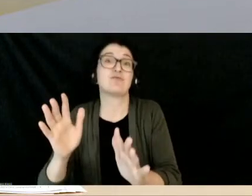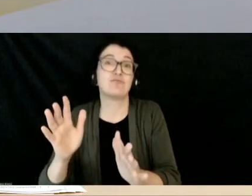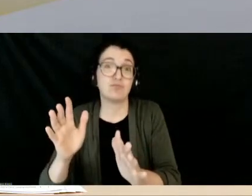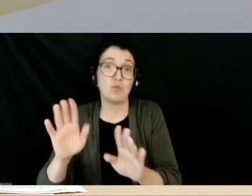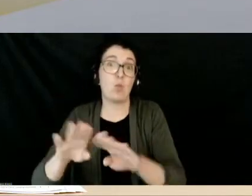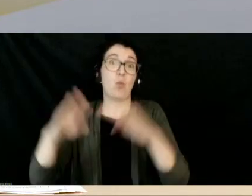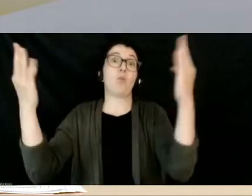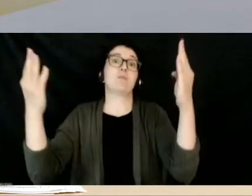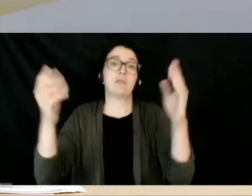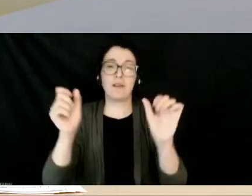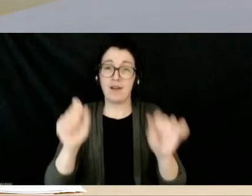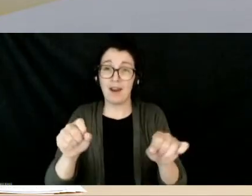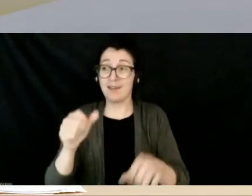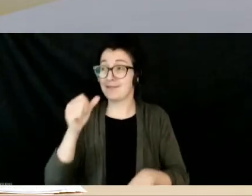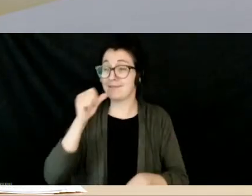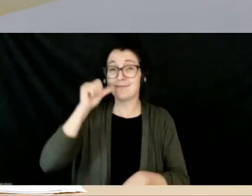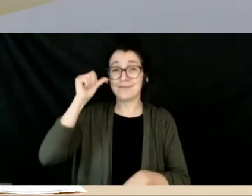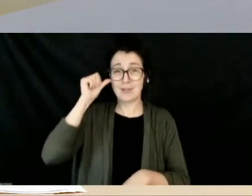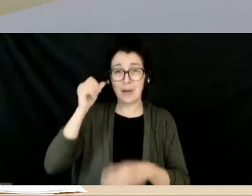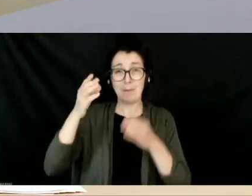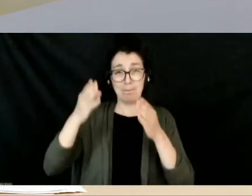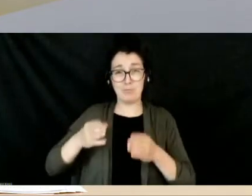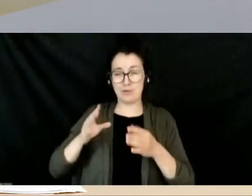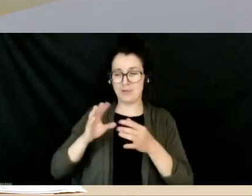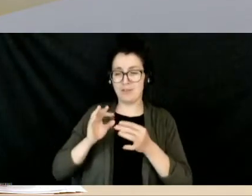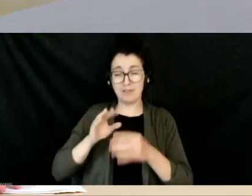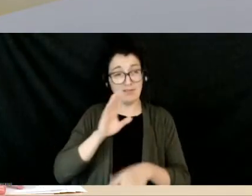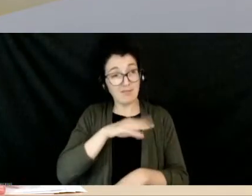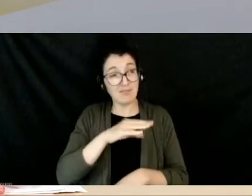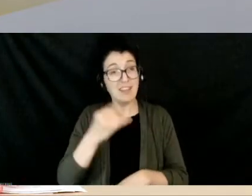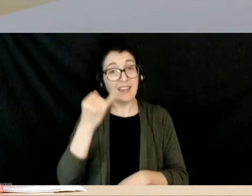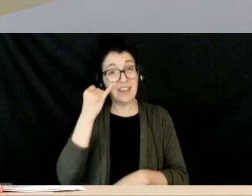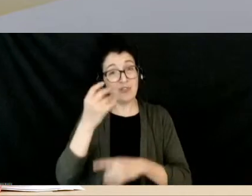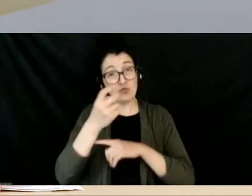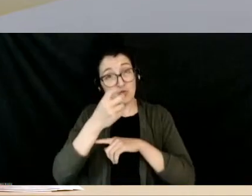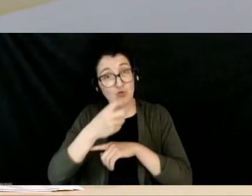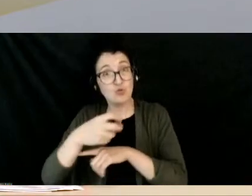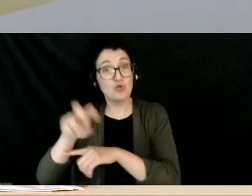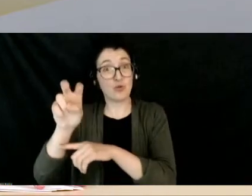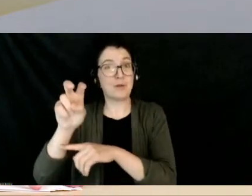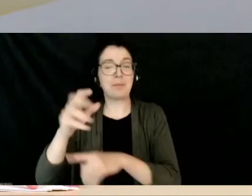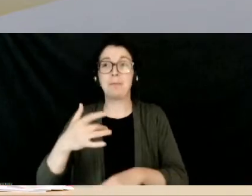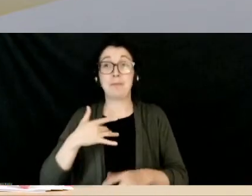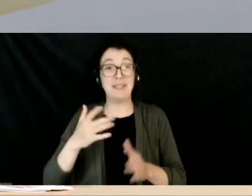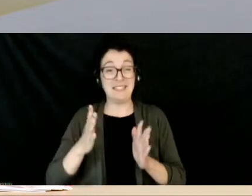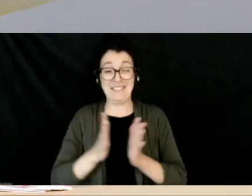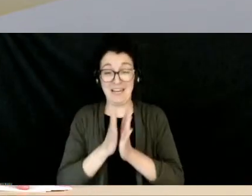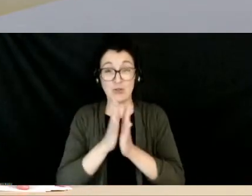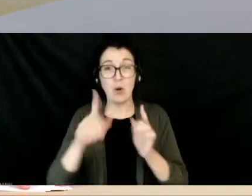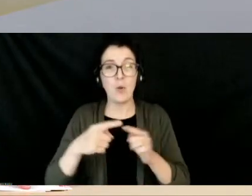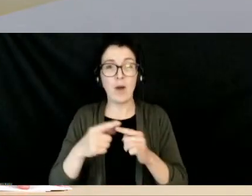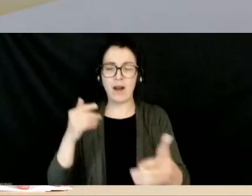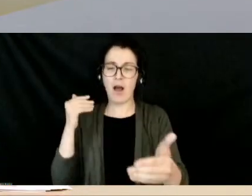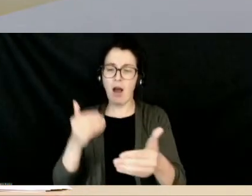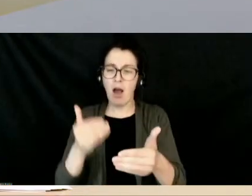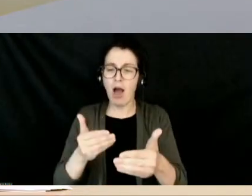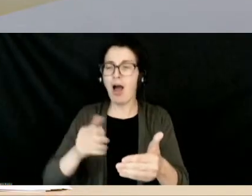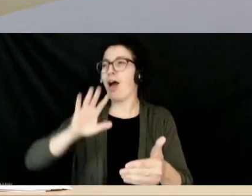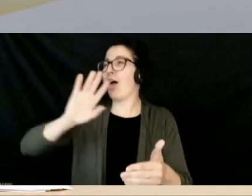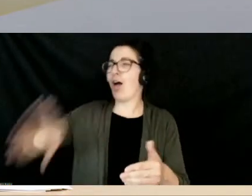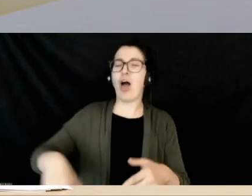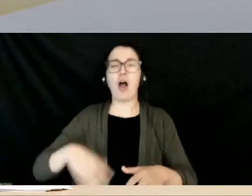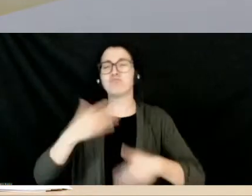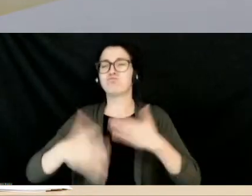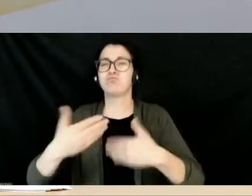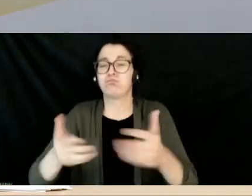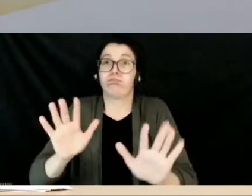the most dangerous part of the road trip is when you start and when you're close to home. And so we must remain focused with our eyes on the road,